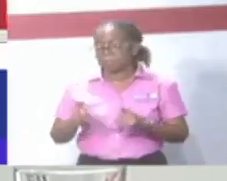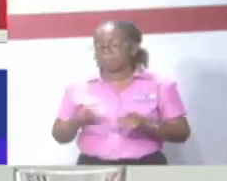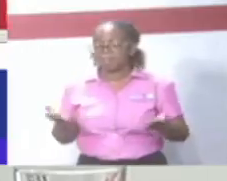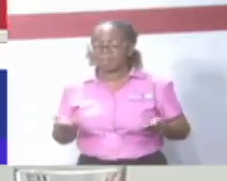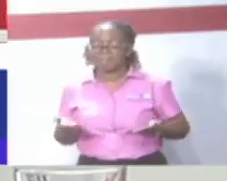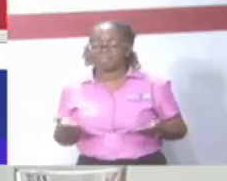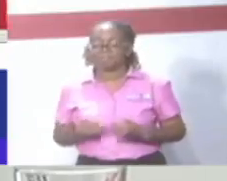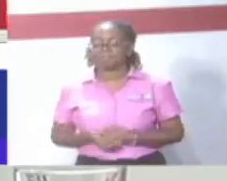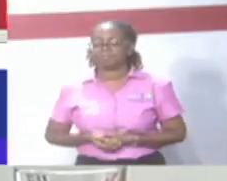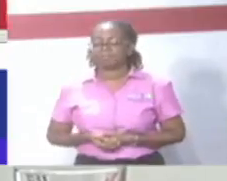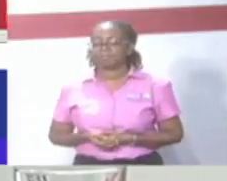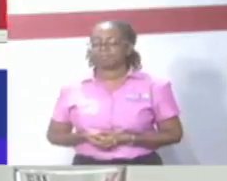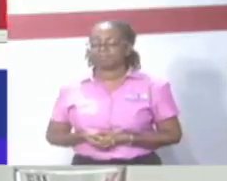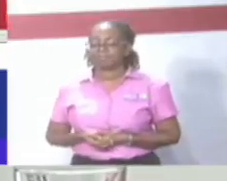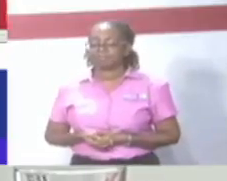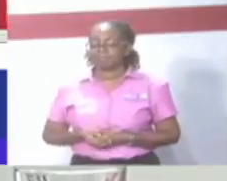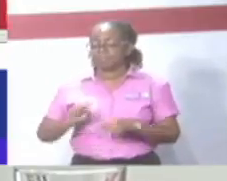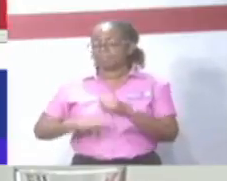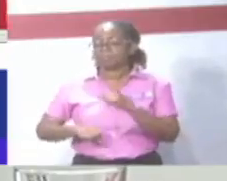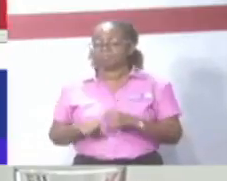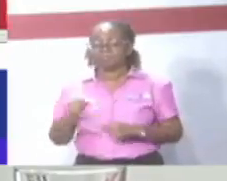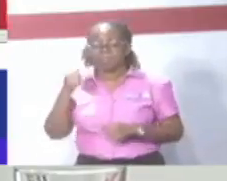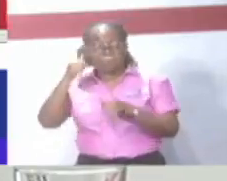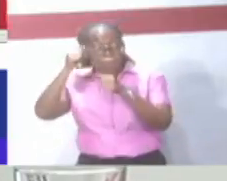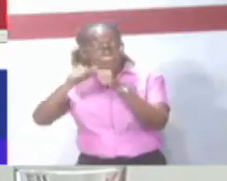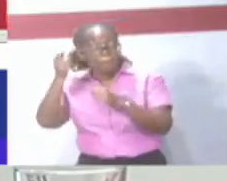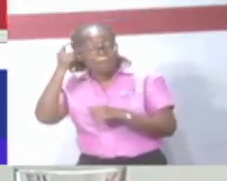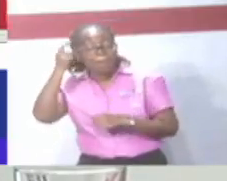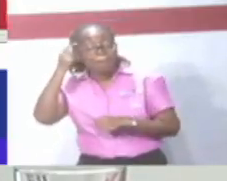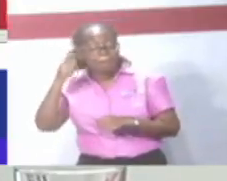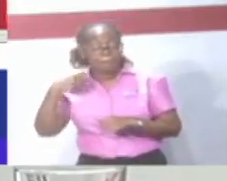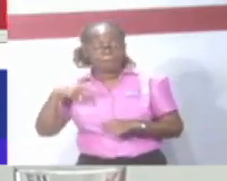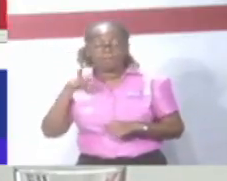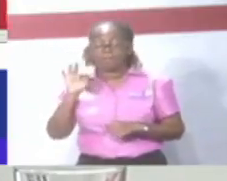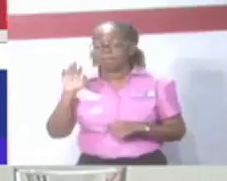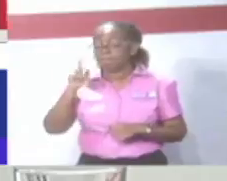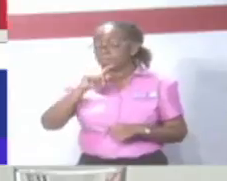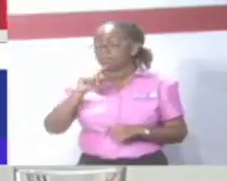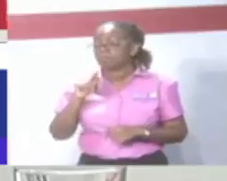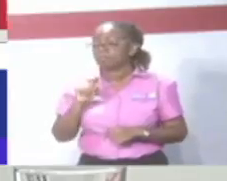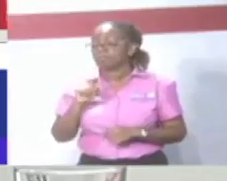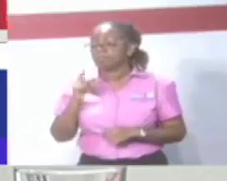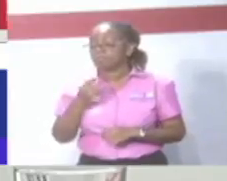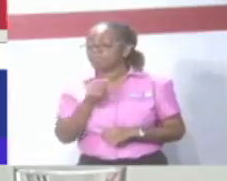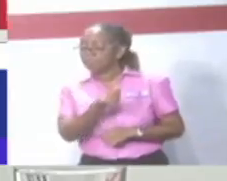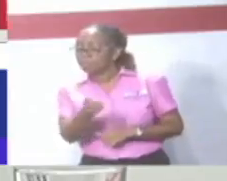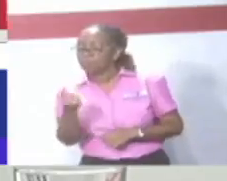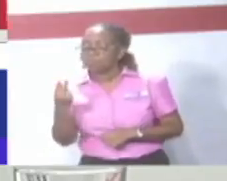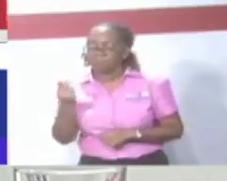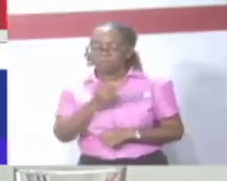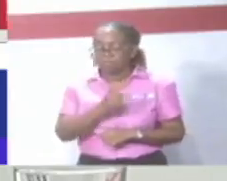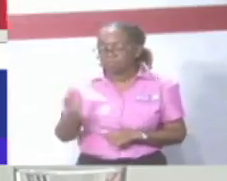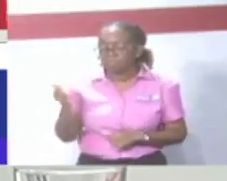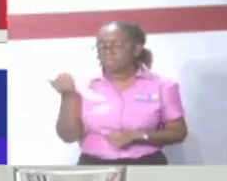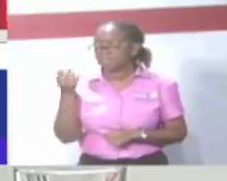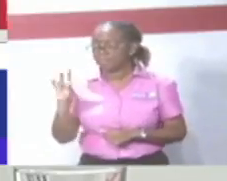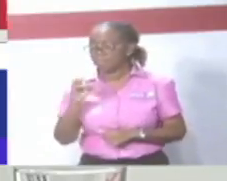you know, we started the Pfizer drive for the 12 to 18 cohort. To date,